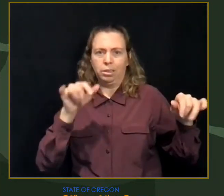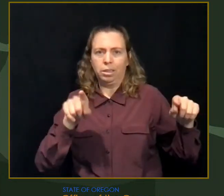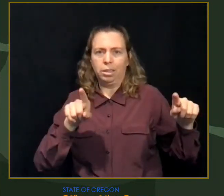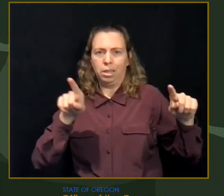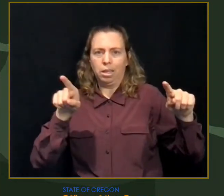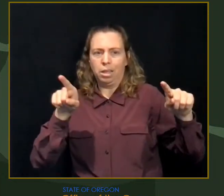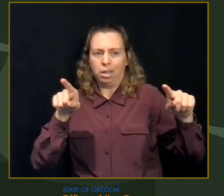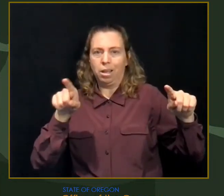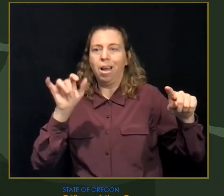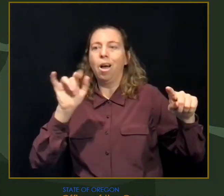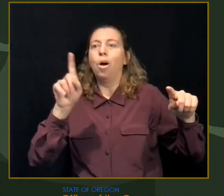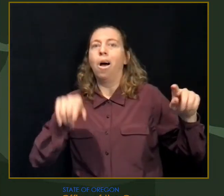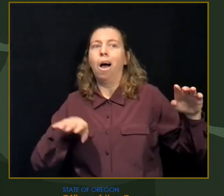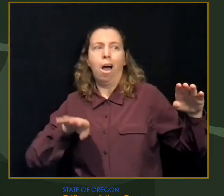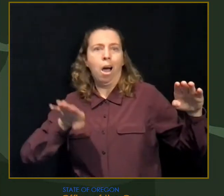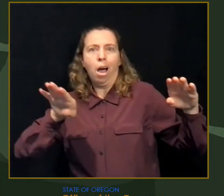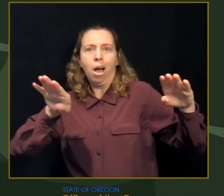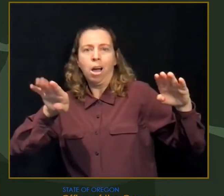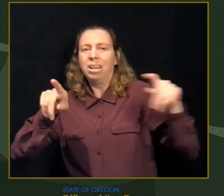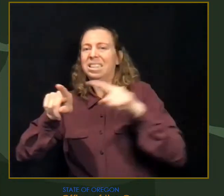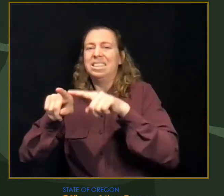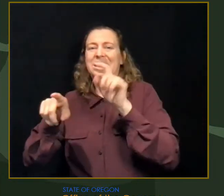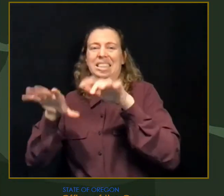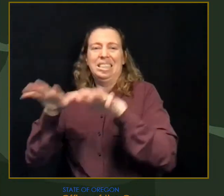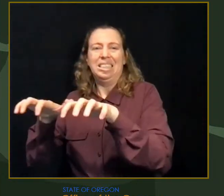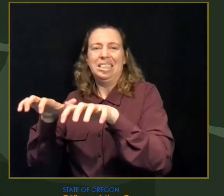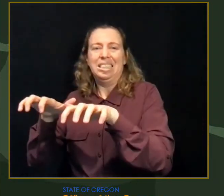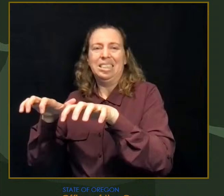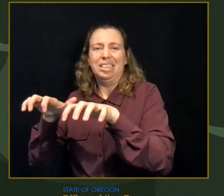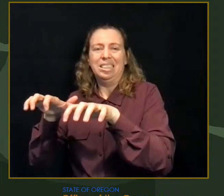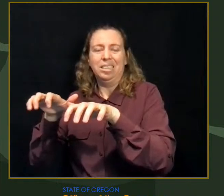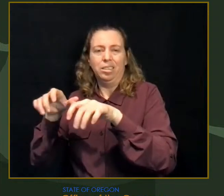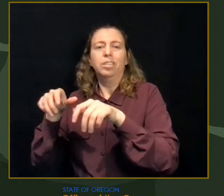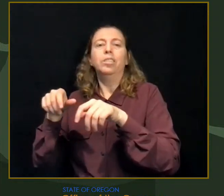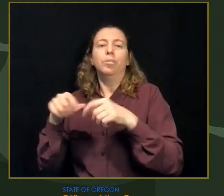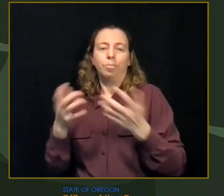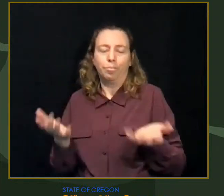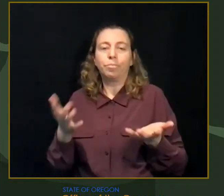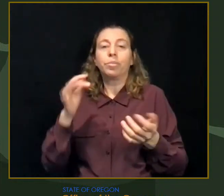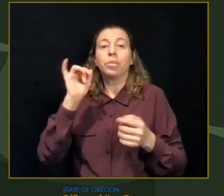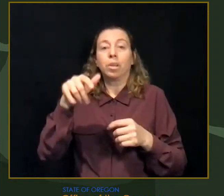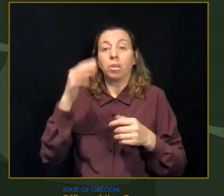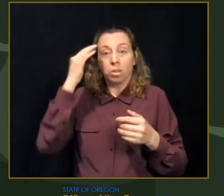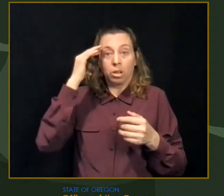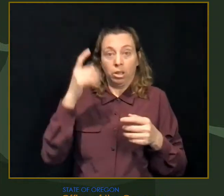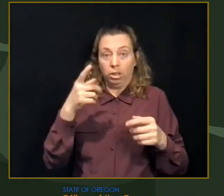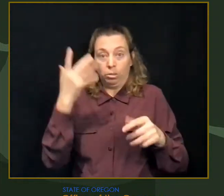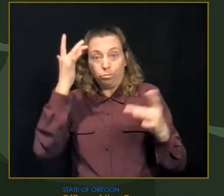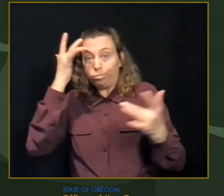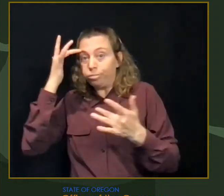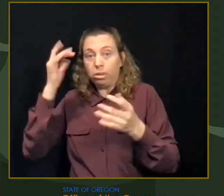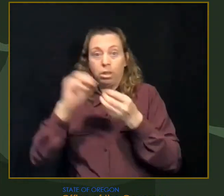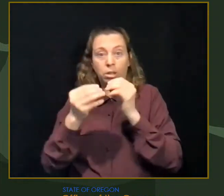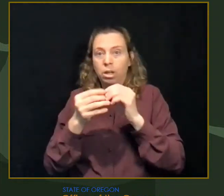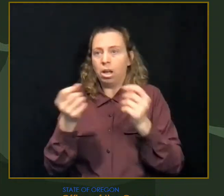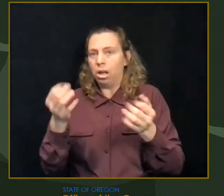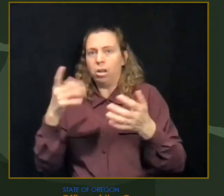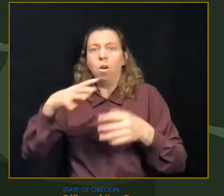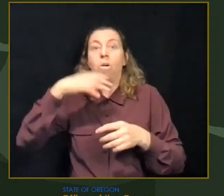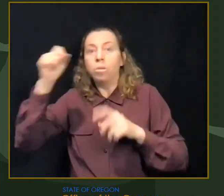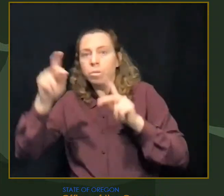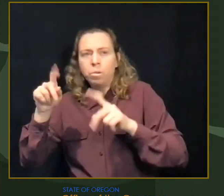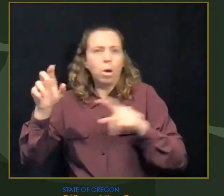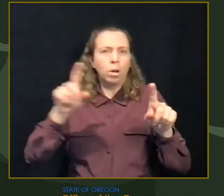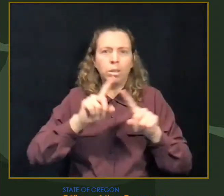is, we knew that cases were going to shift to younger people, so we may have higher case counts and therefore less hospitalizations. So it